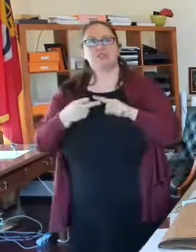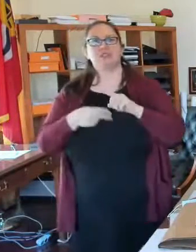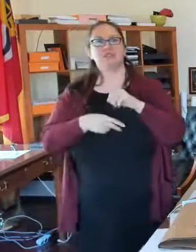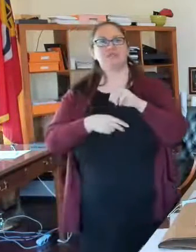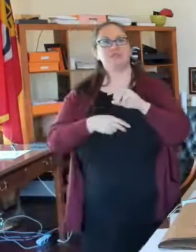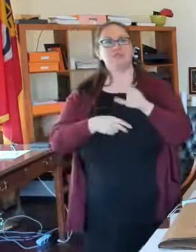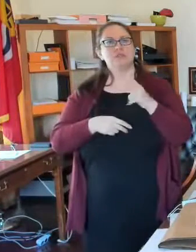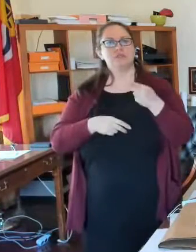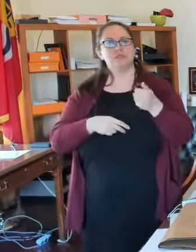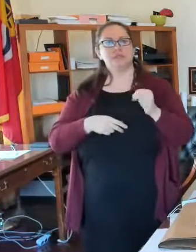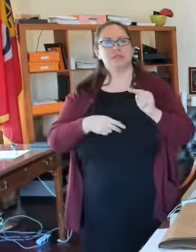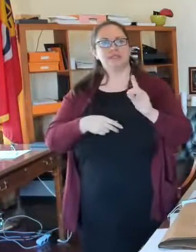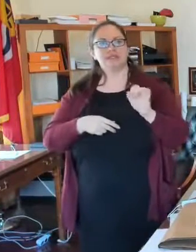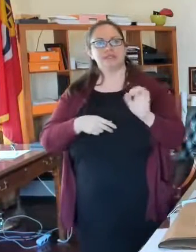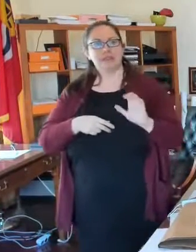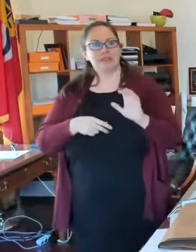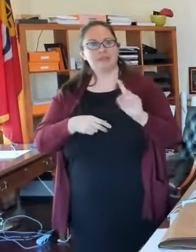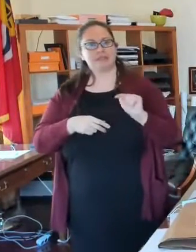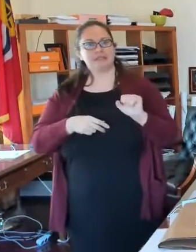are all concerned